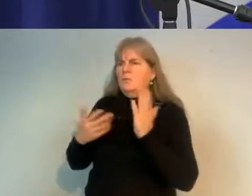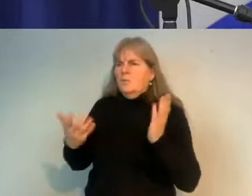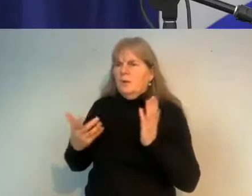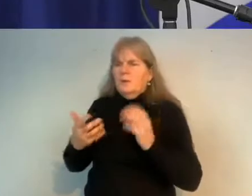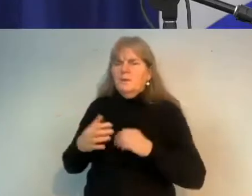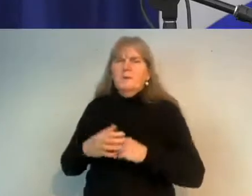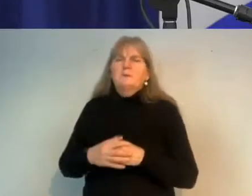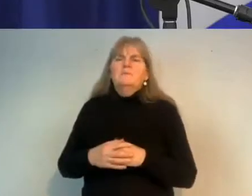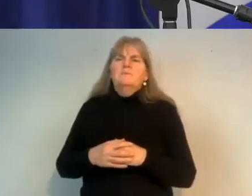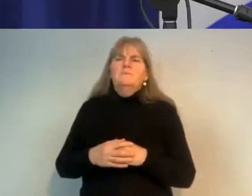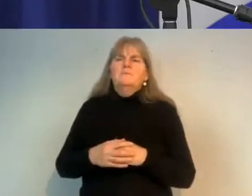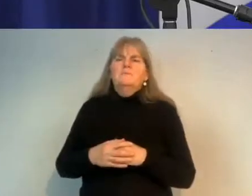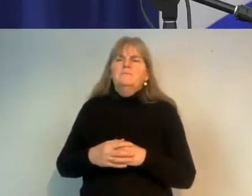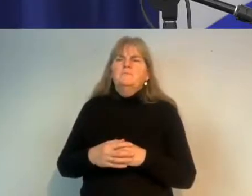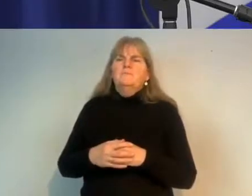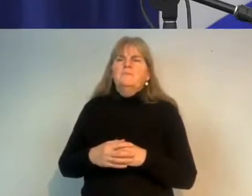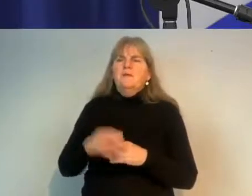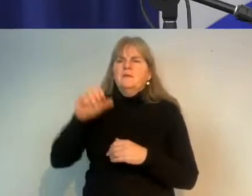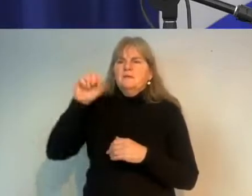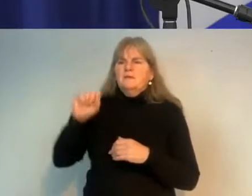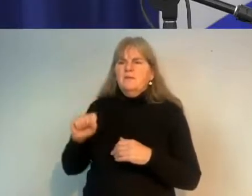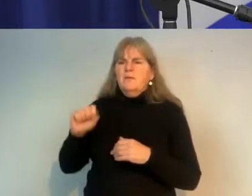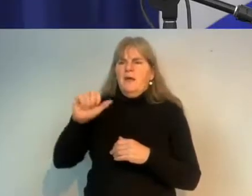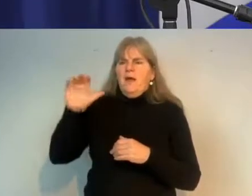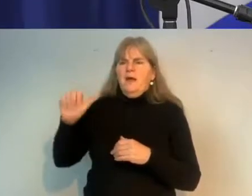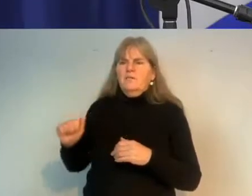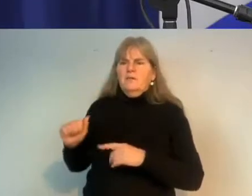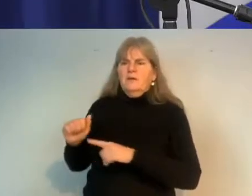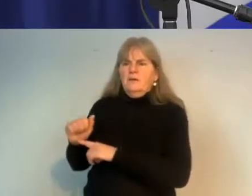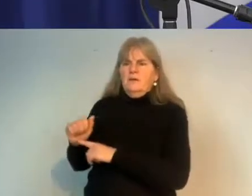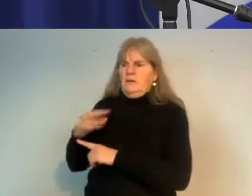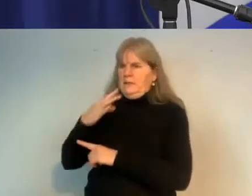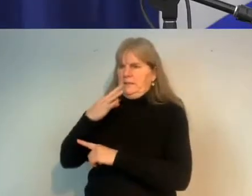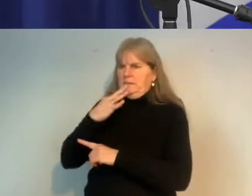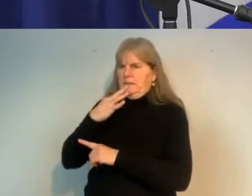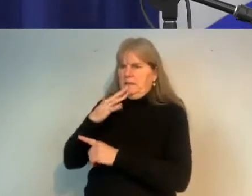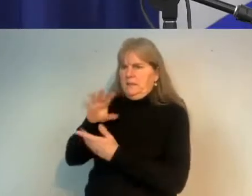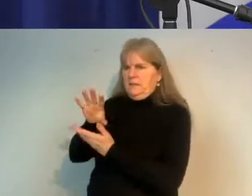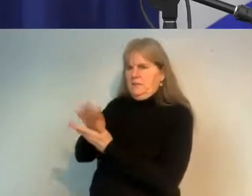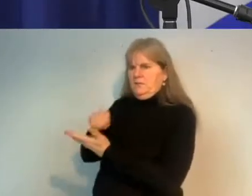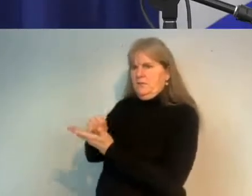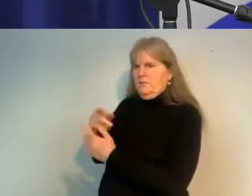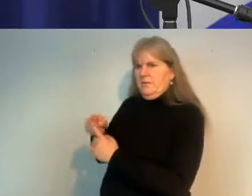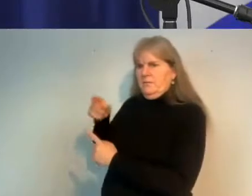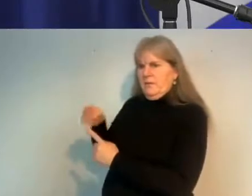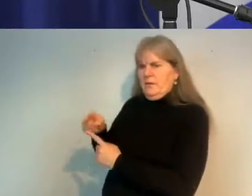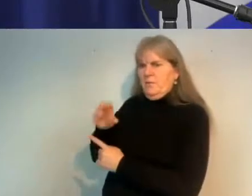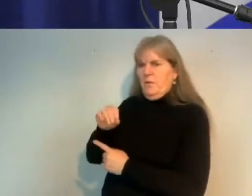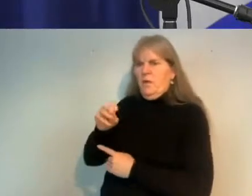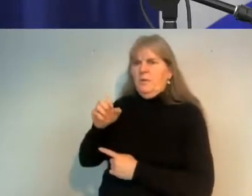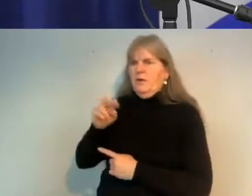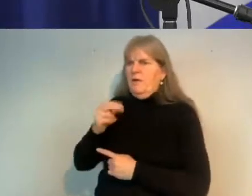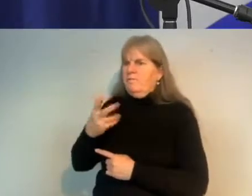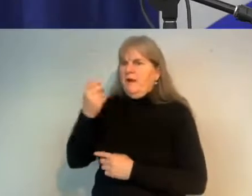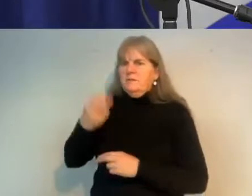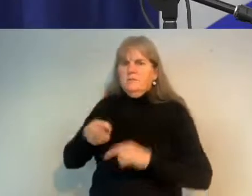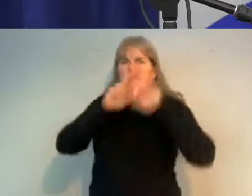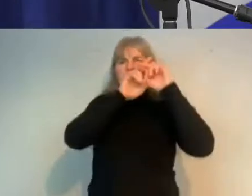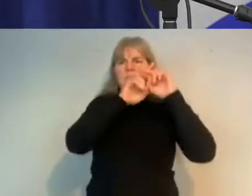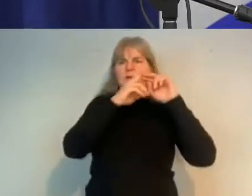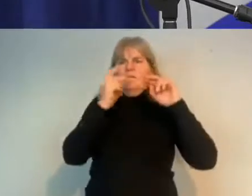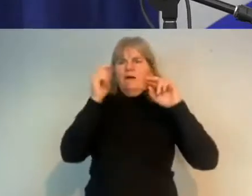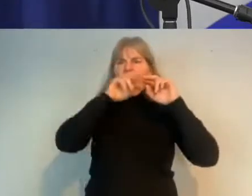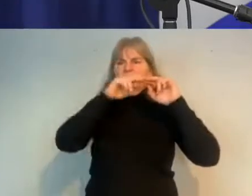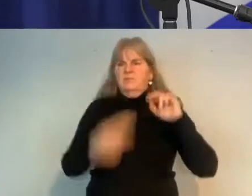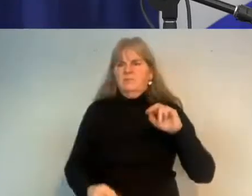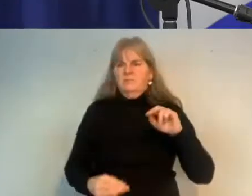South Africa, it looks like the COVID Omicron wave went up quickly and it also ended quickly. Lots